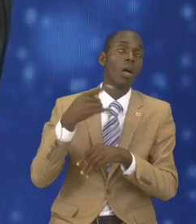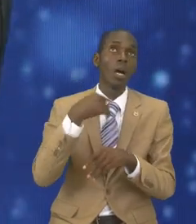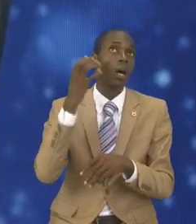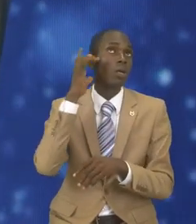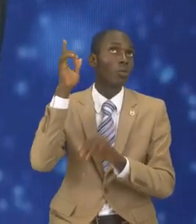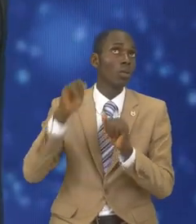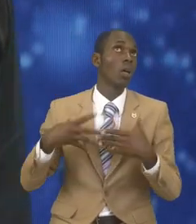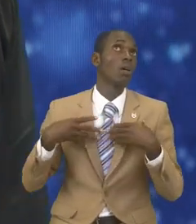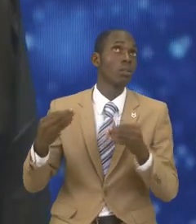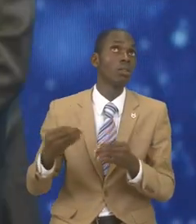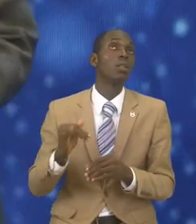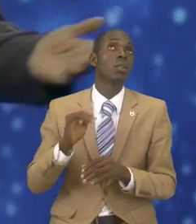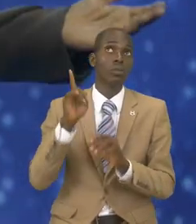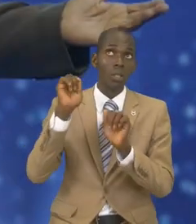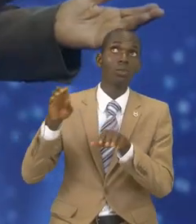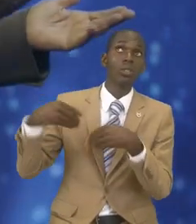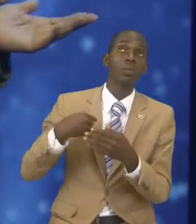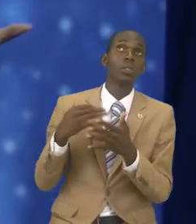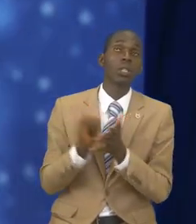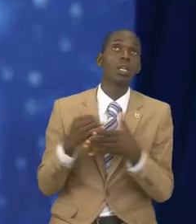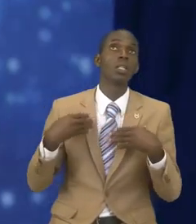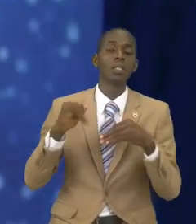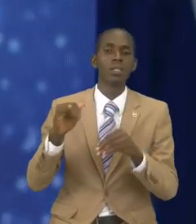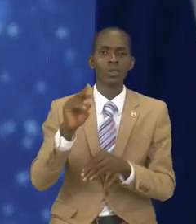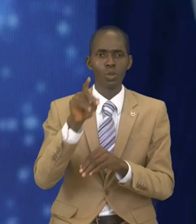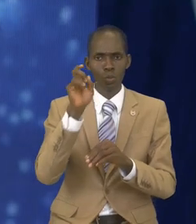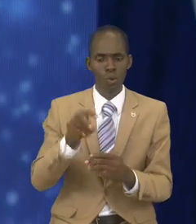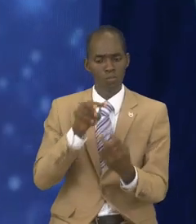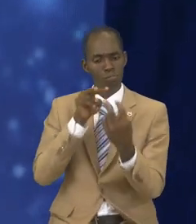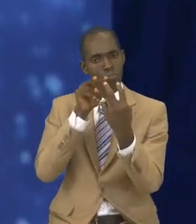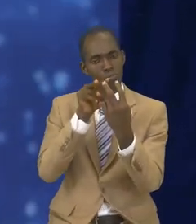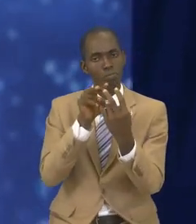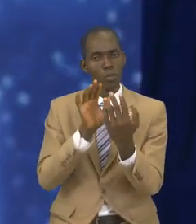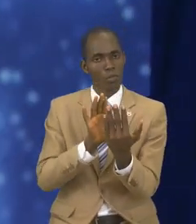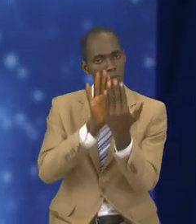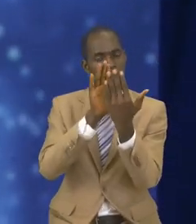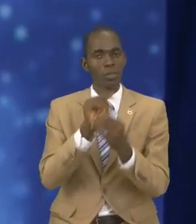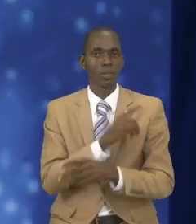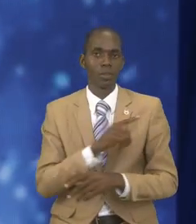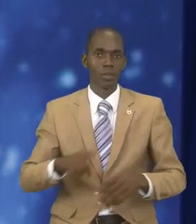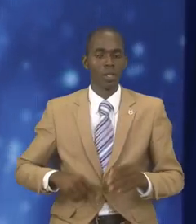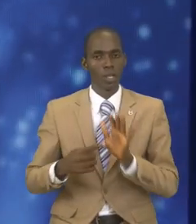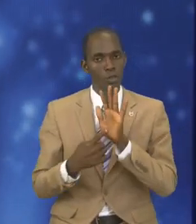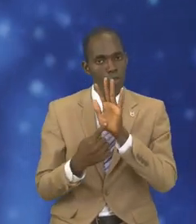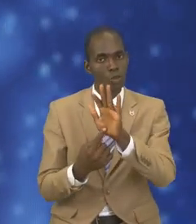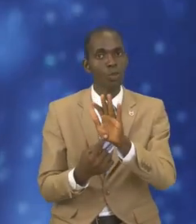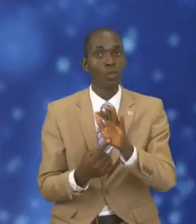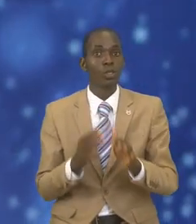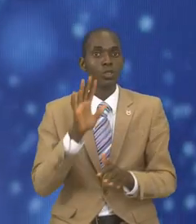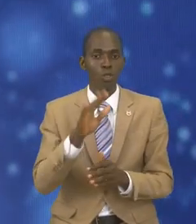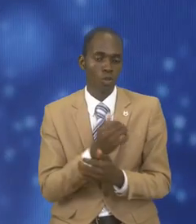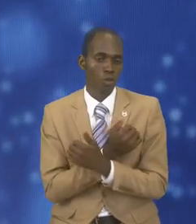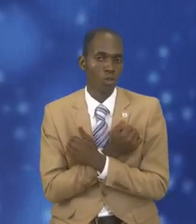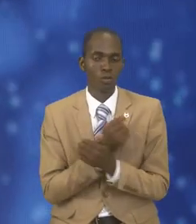Can I have the healing there? You turn your face unto the Lord and you show your affection, you